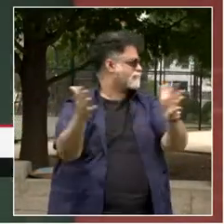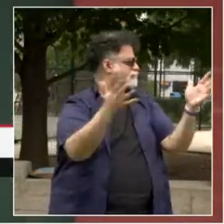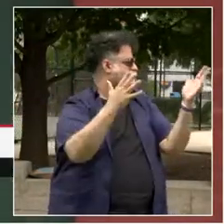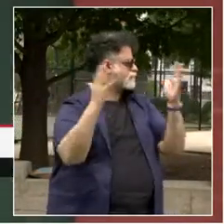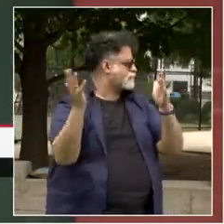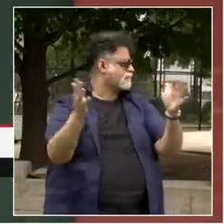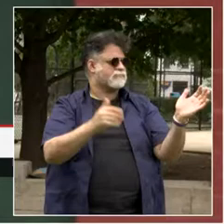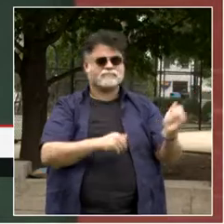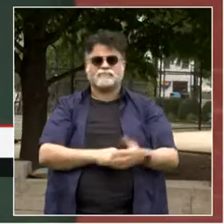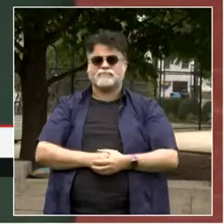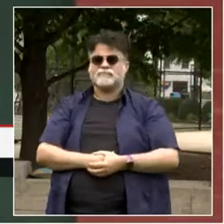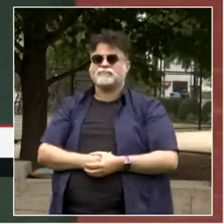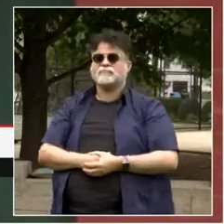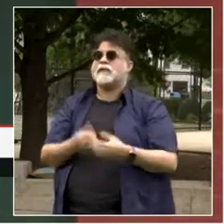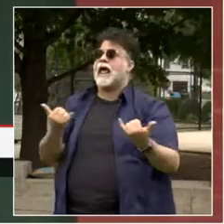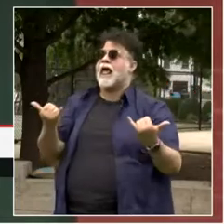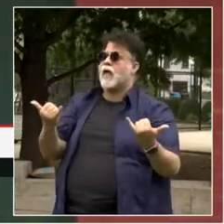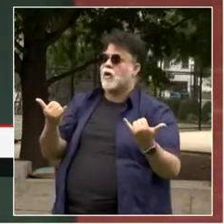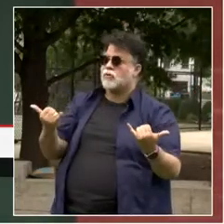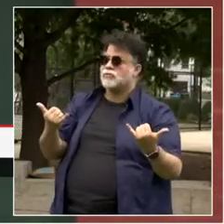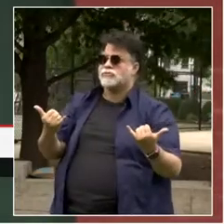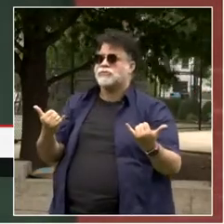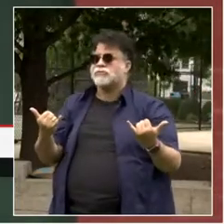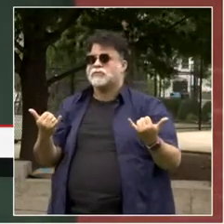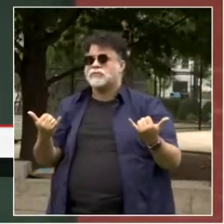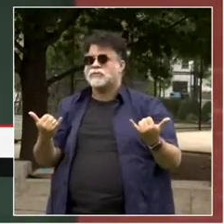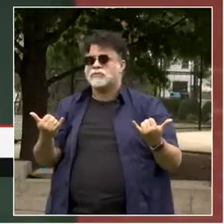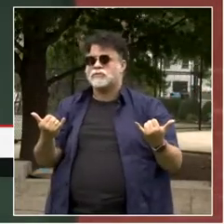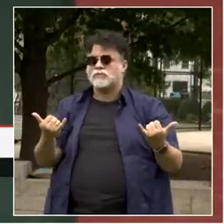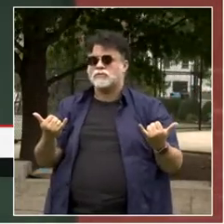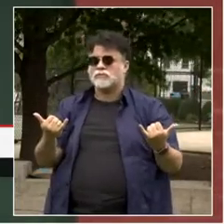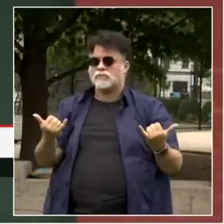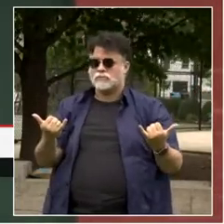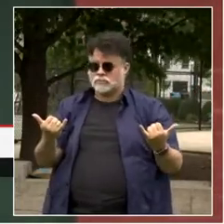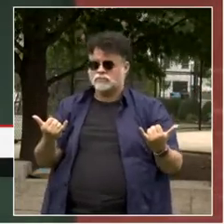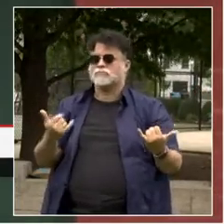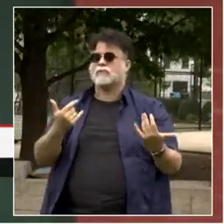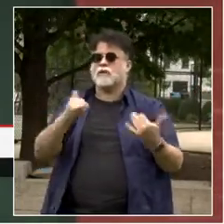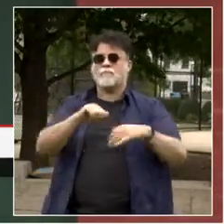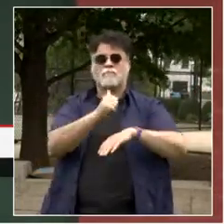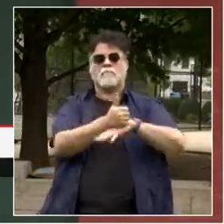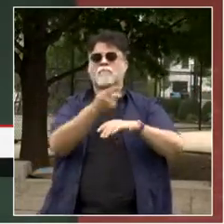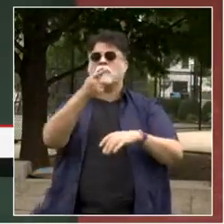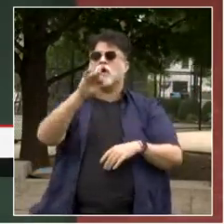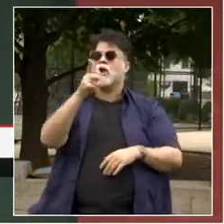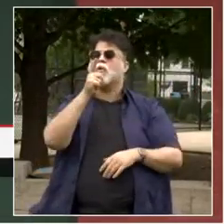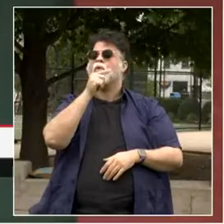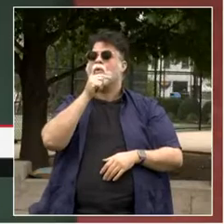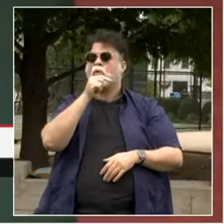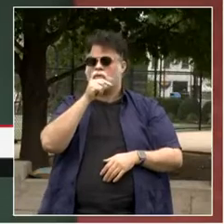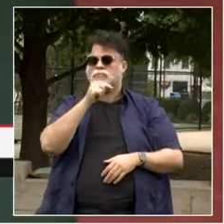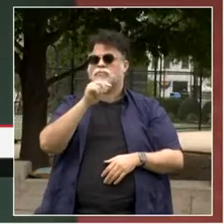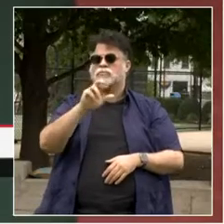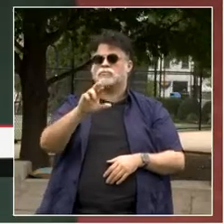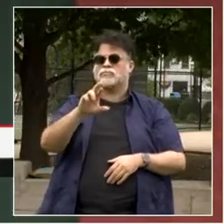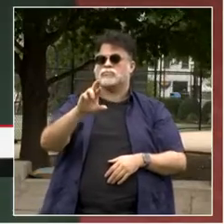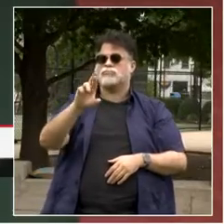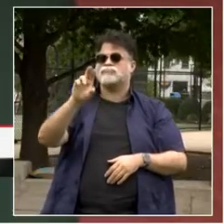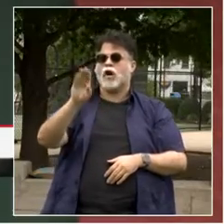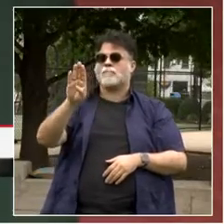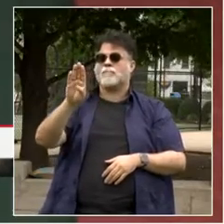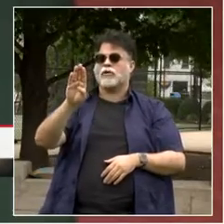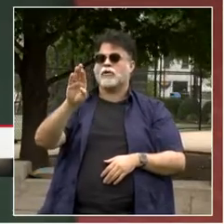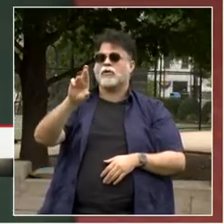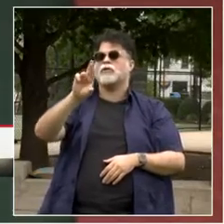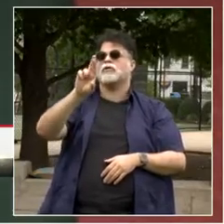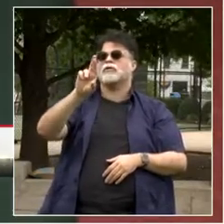So Stead Park was established by a private bequest from Robert Stead for the specific purposes of creating a playground for the